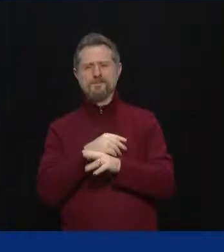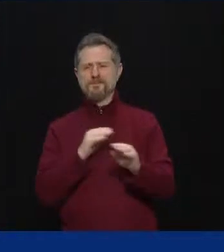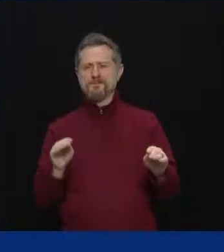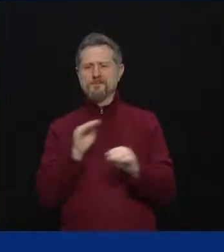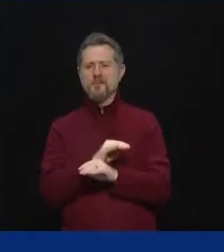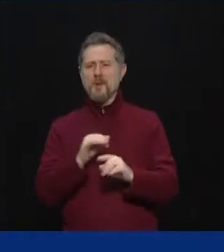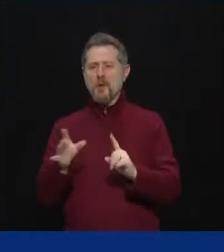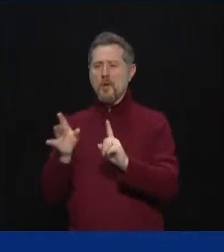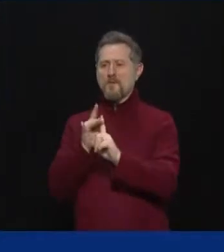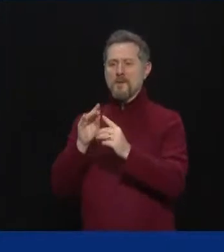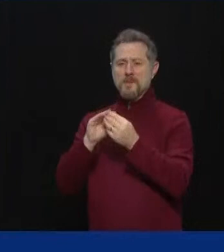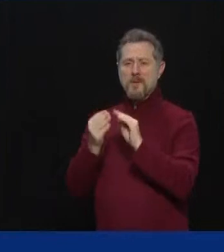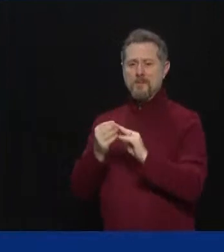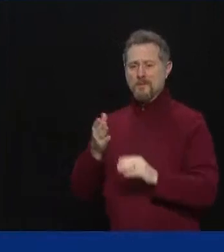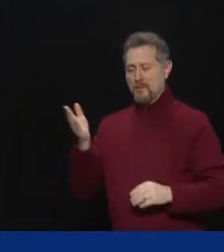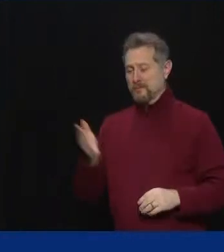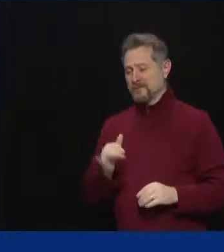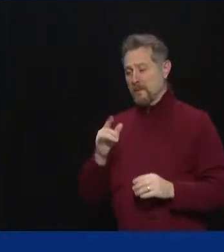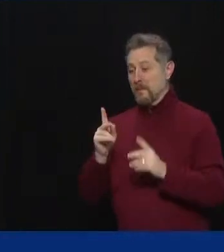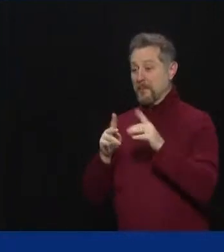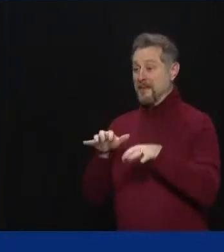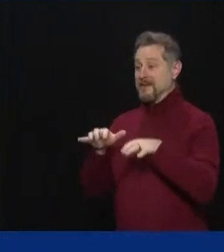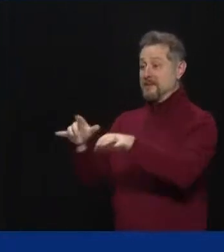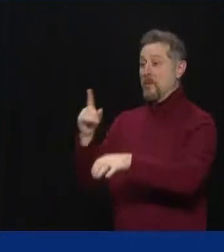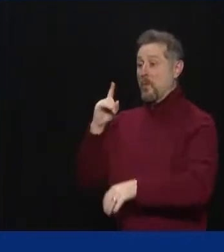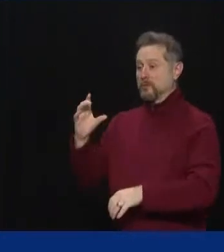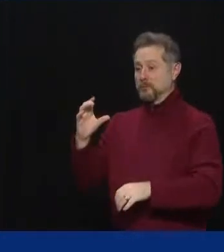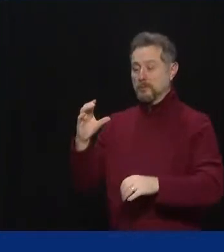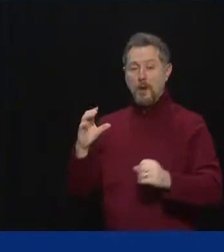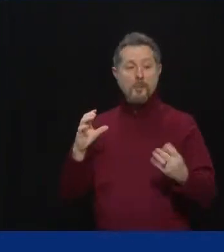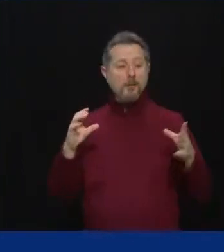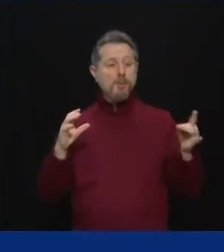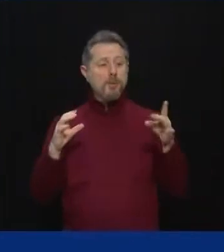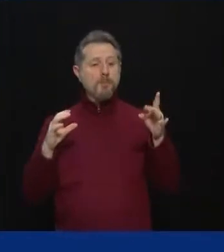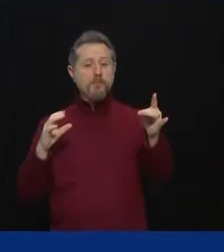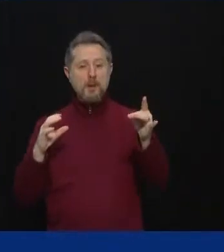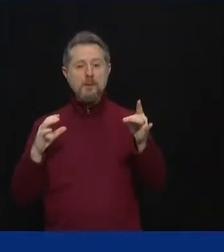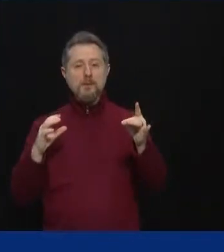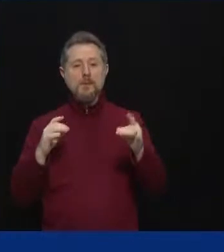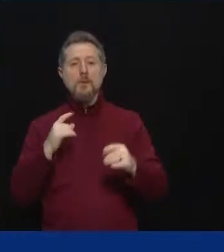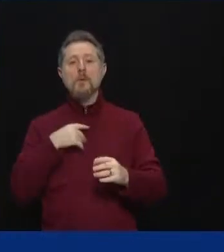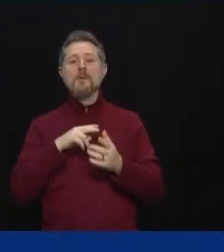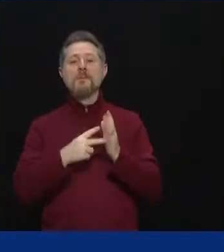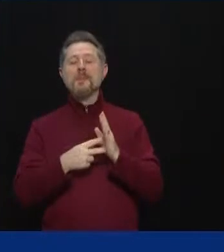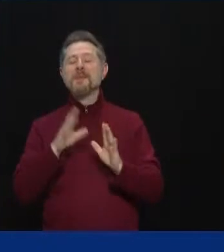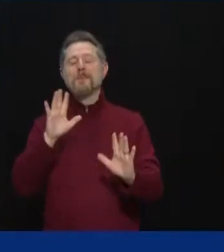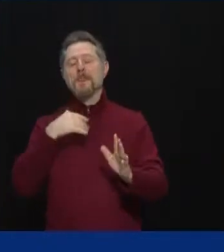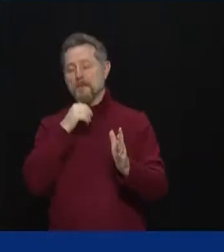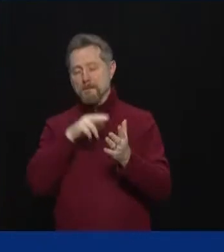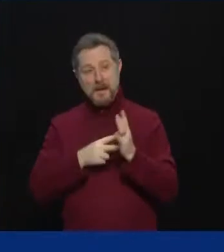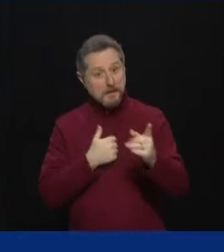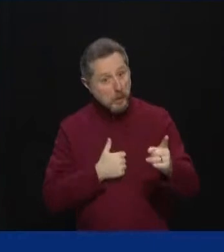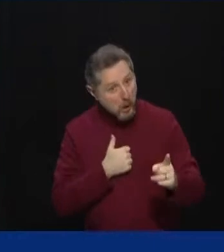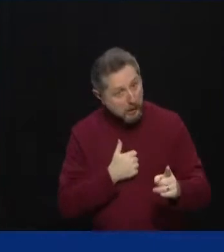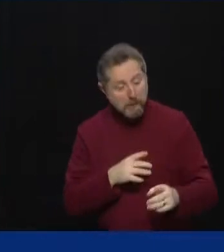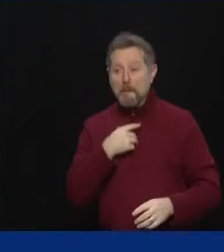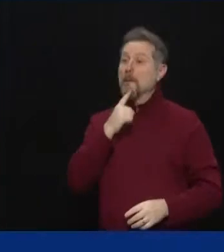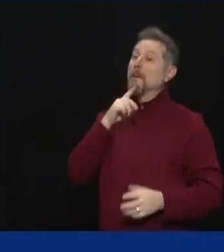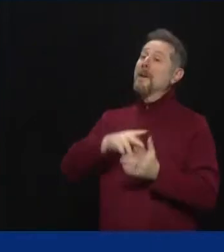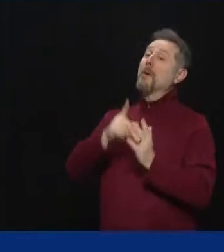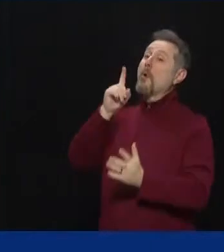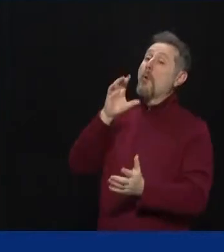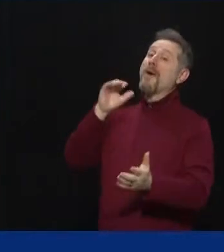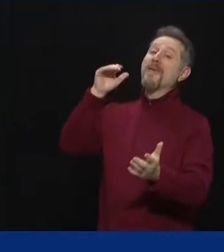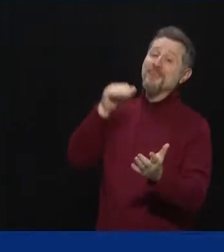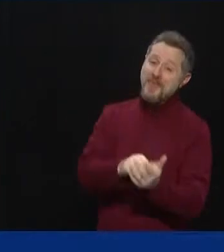100, because per 100,000, actually per 100,000. We don't have a good